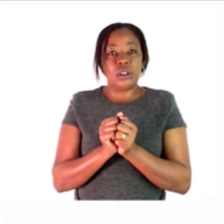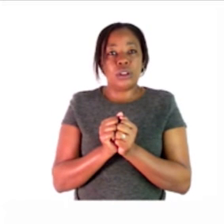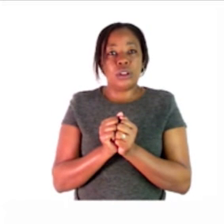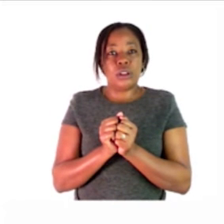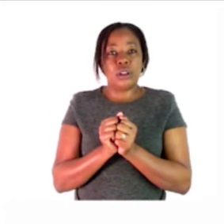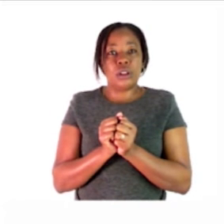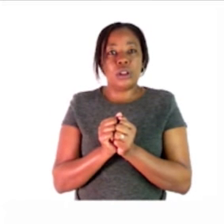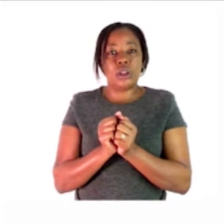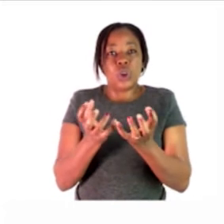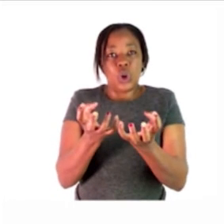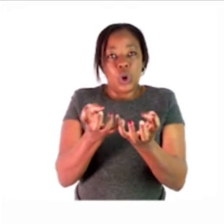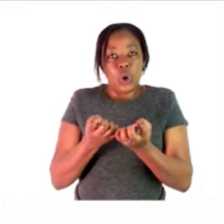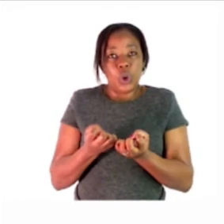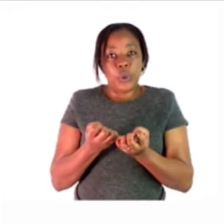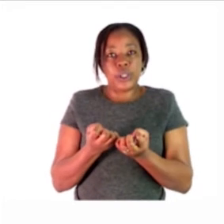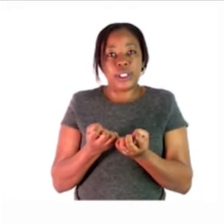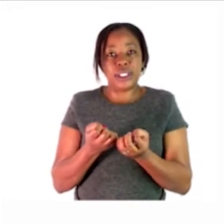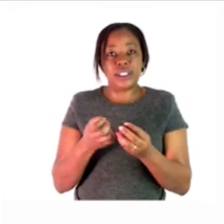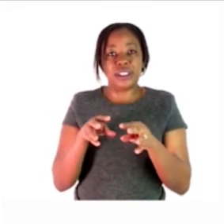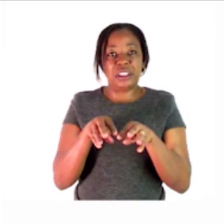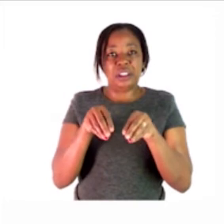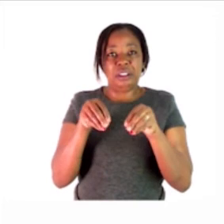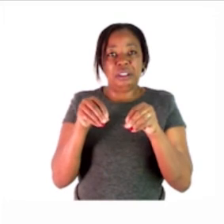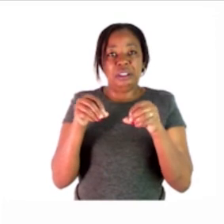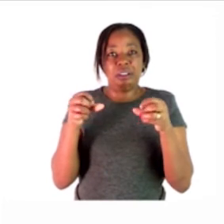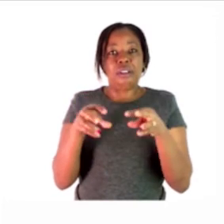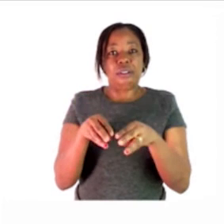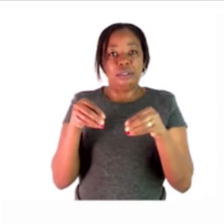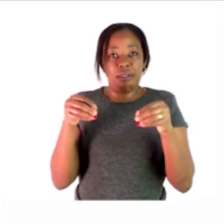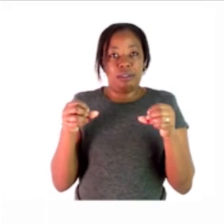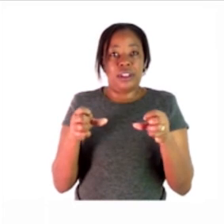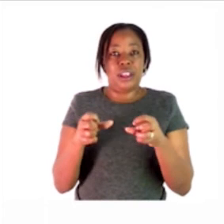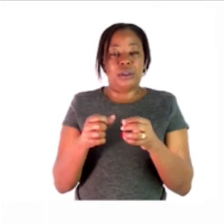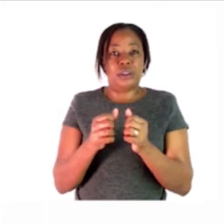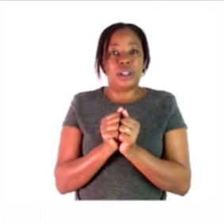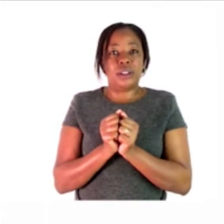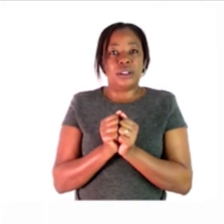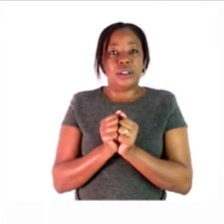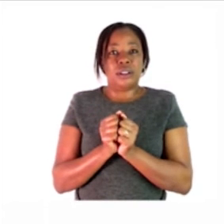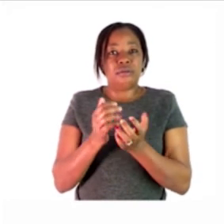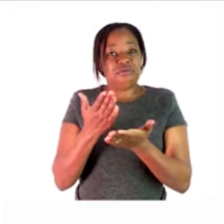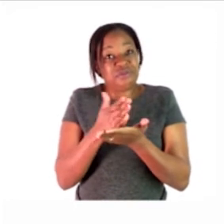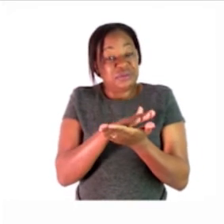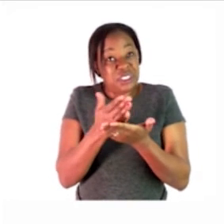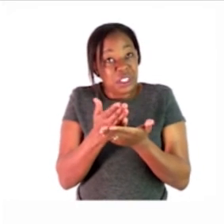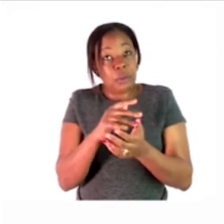any? I think we are going to circle any. We don't need any